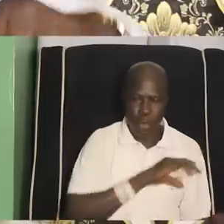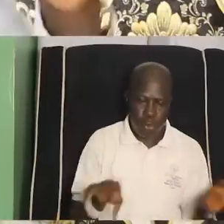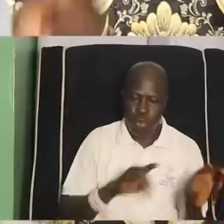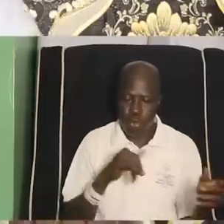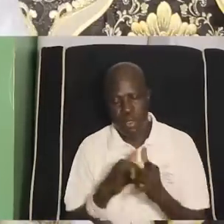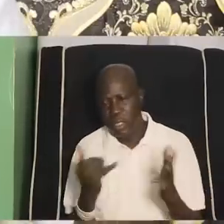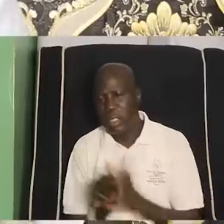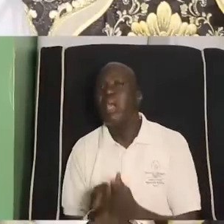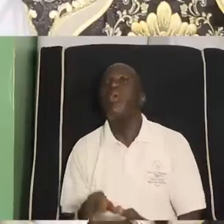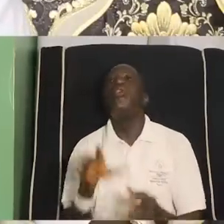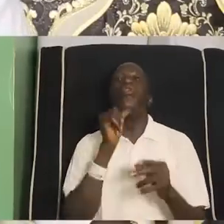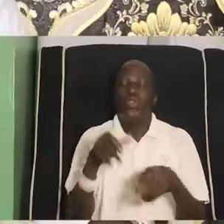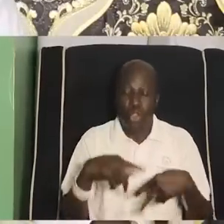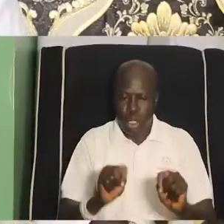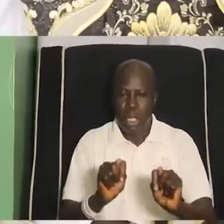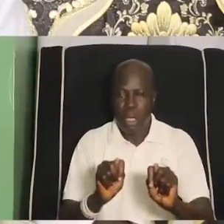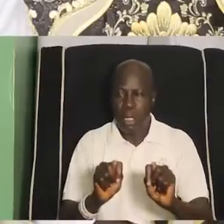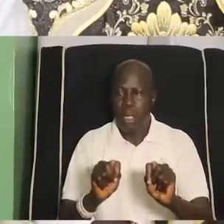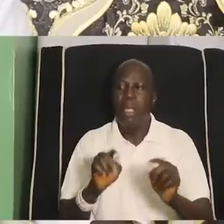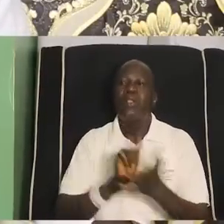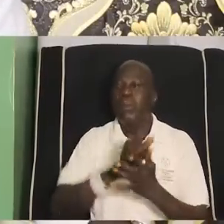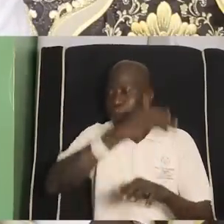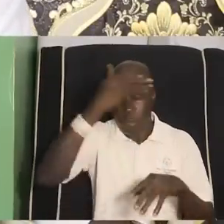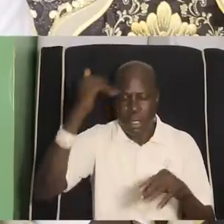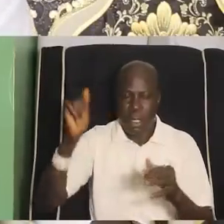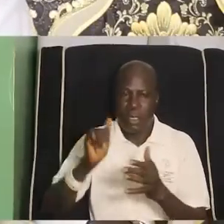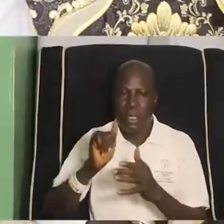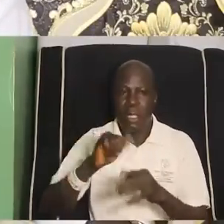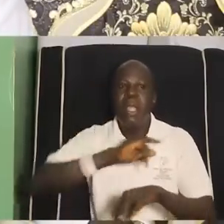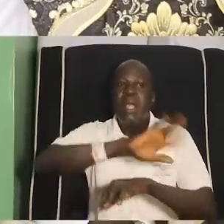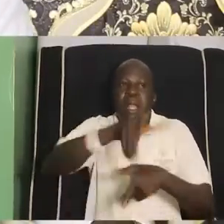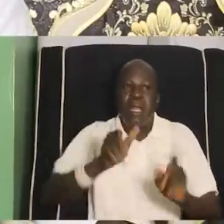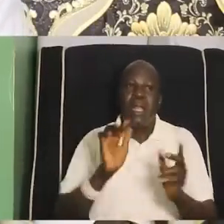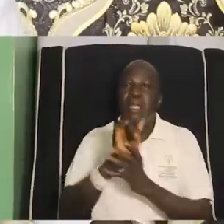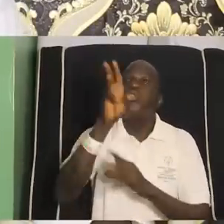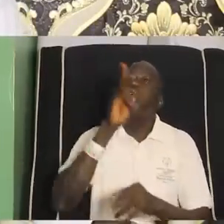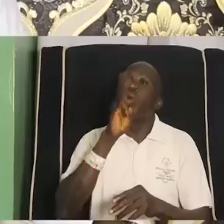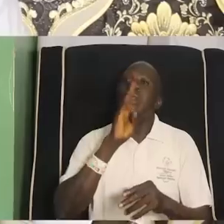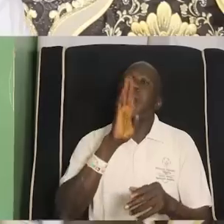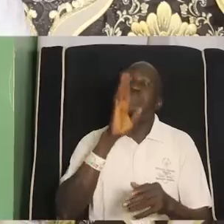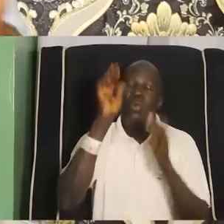kò gbìyànjú. Is it that you try? Ẹ má gbàgbé o. Don't forget. Ẹ jẹ́ kí omi kó wà lọ́dọ̀ yín.